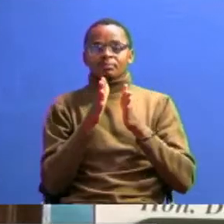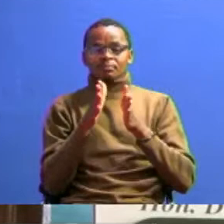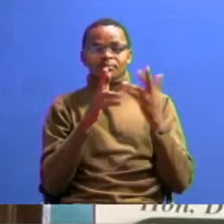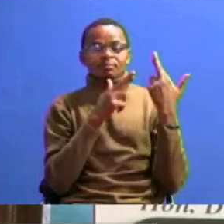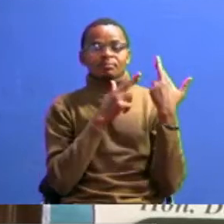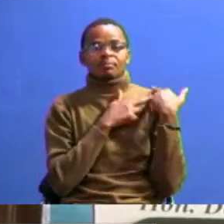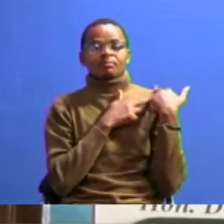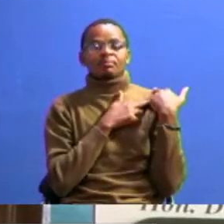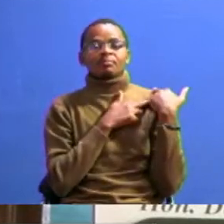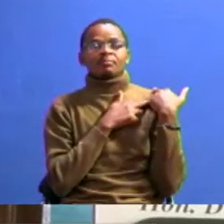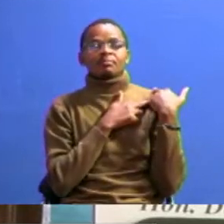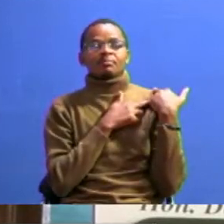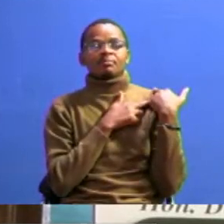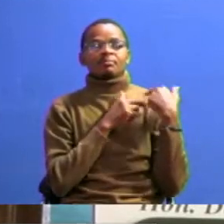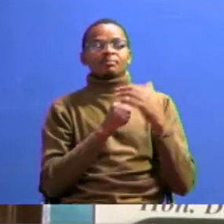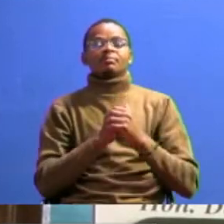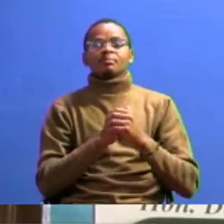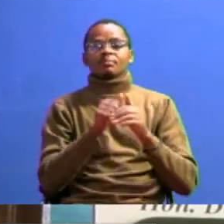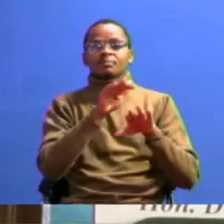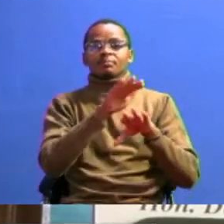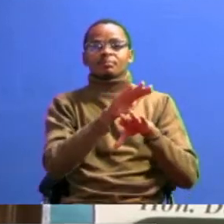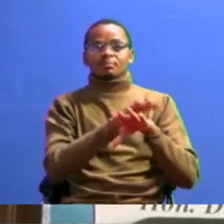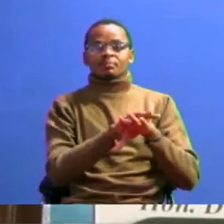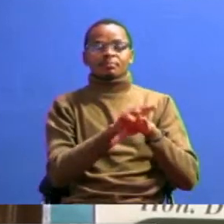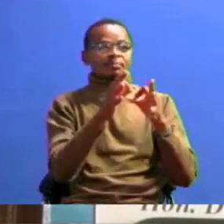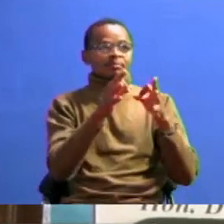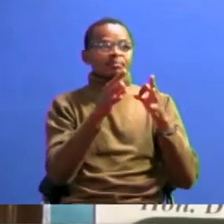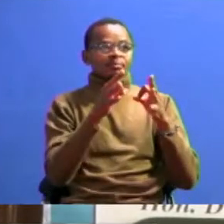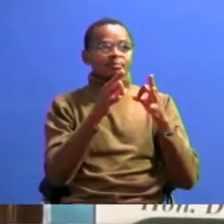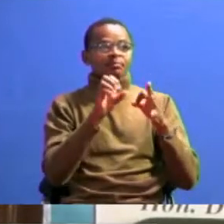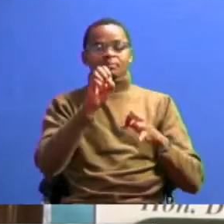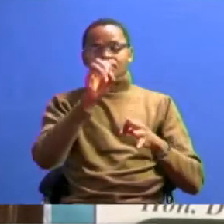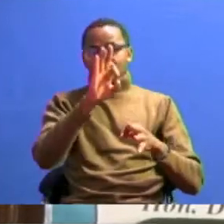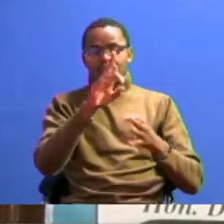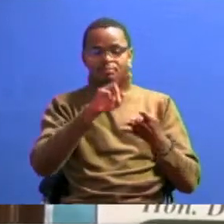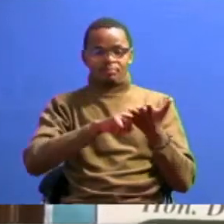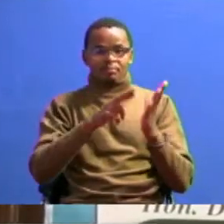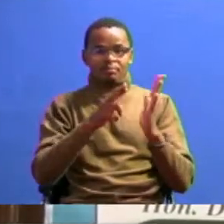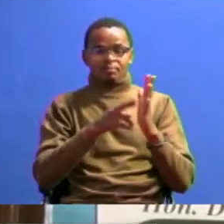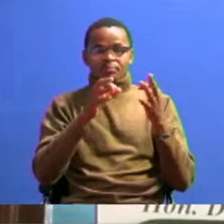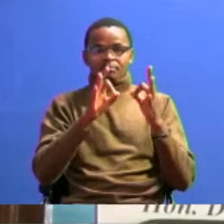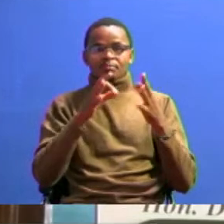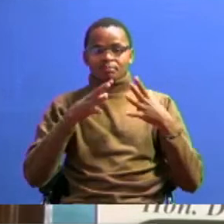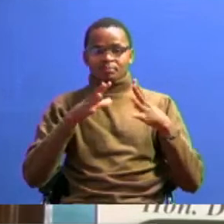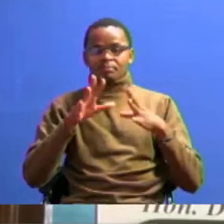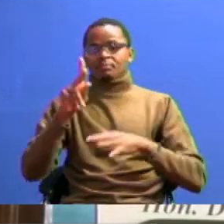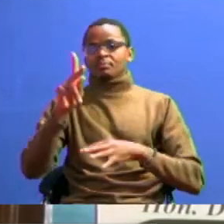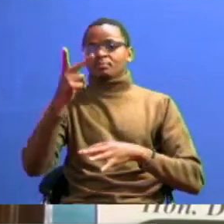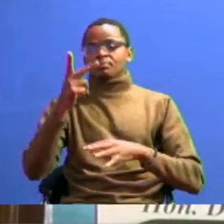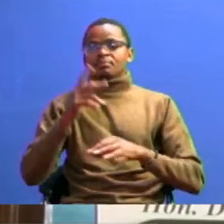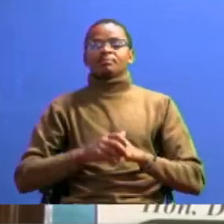responsibility on the accountability of resources of the people of Kenya.